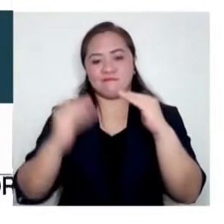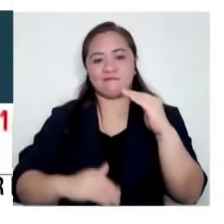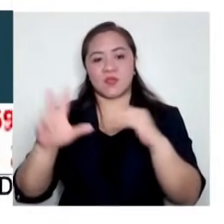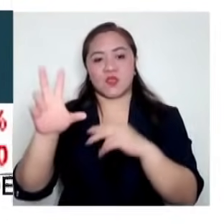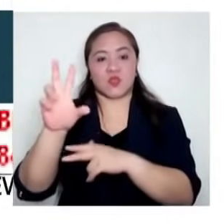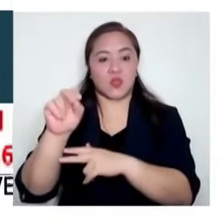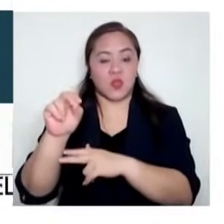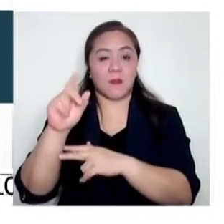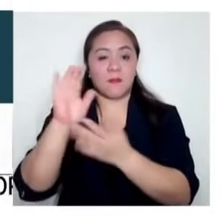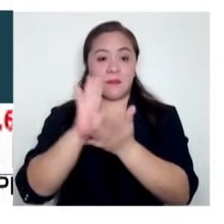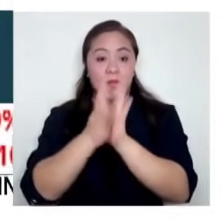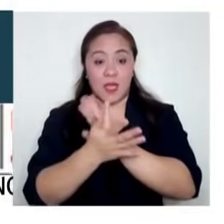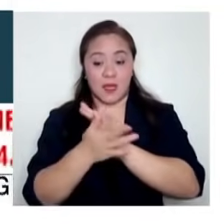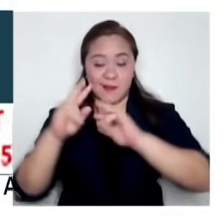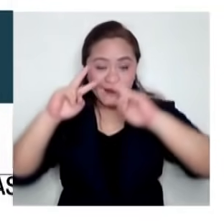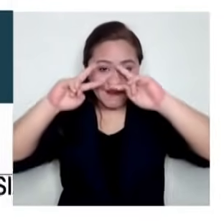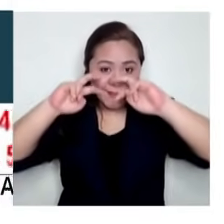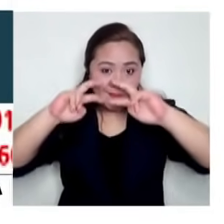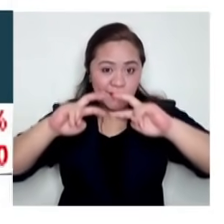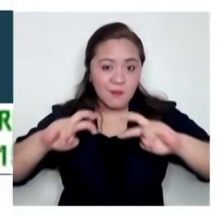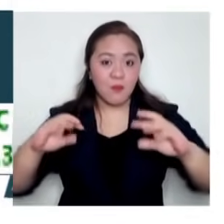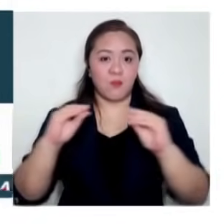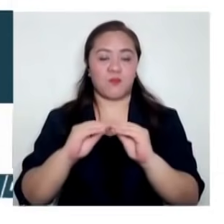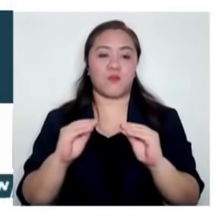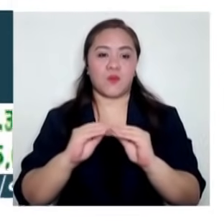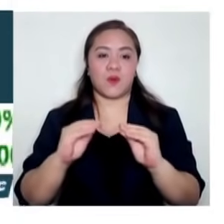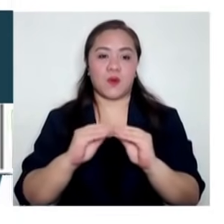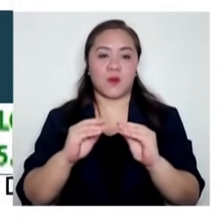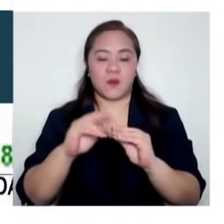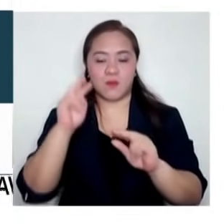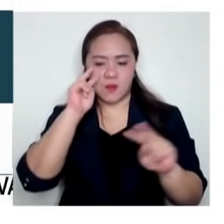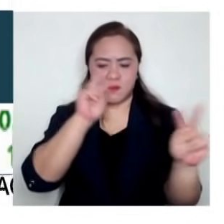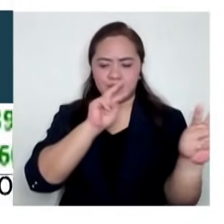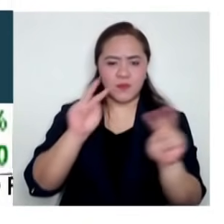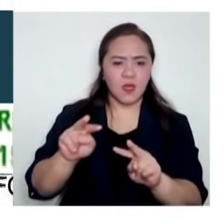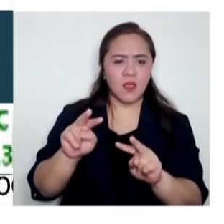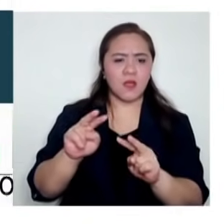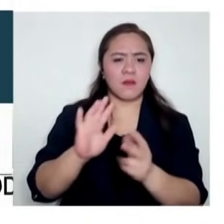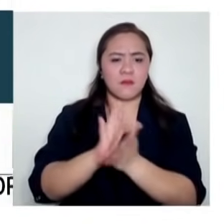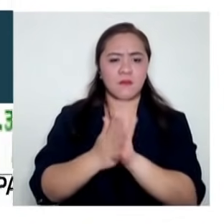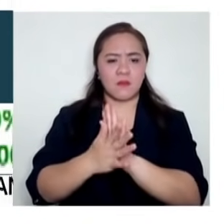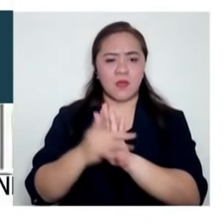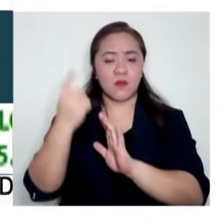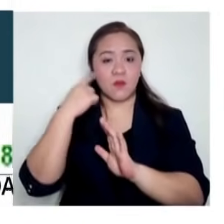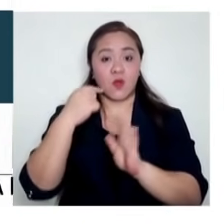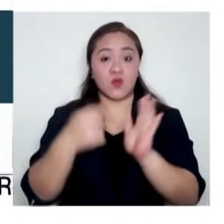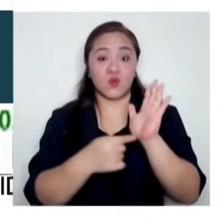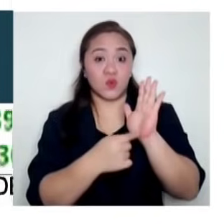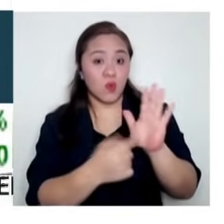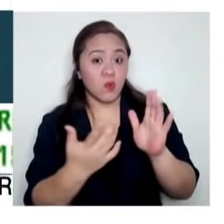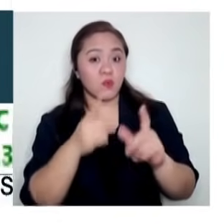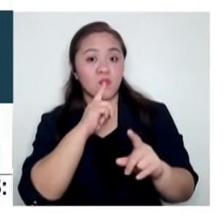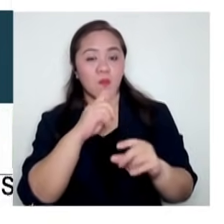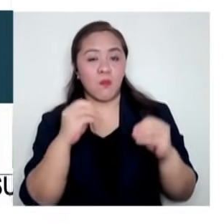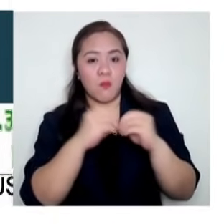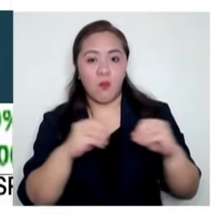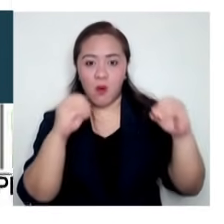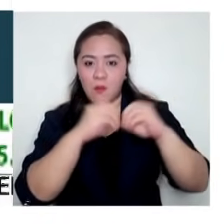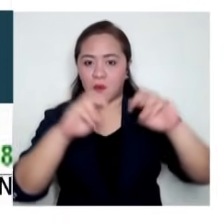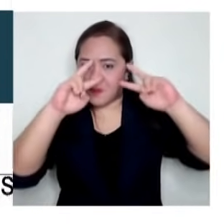be sequenced. So these are the things that we look at before we can subject it to sequencing. Okay, so that doesn't mean